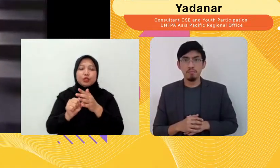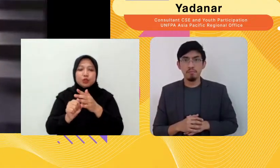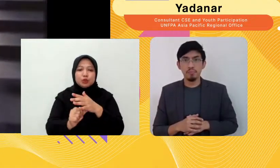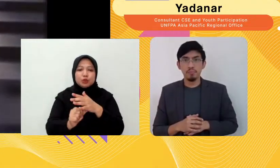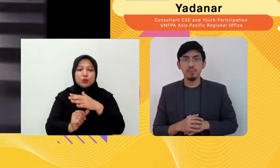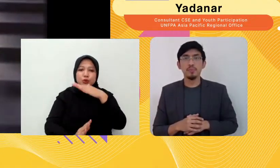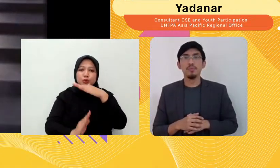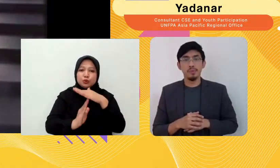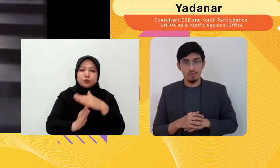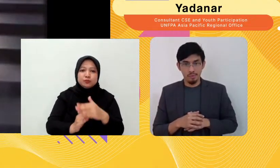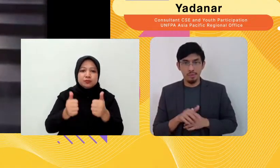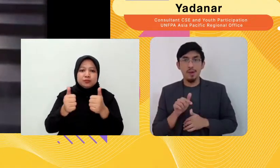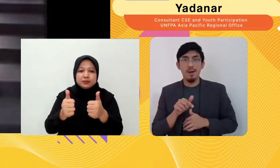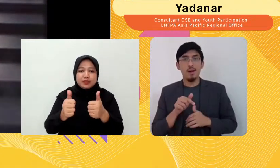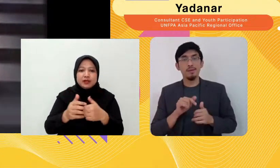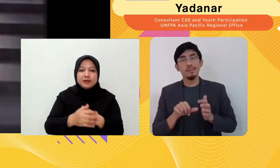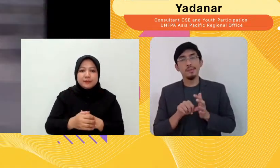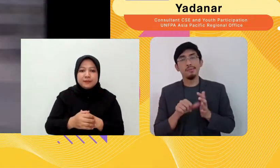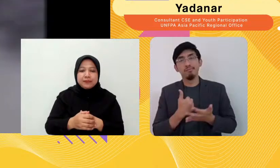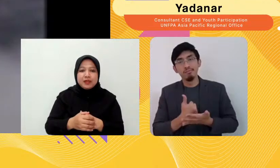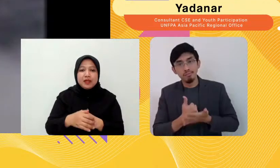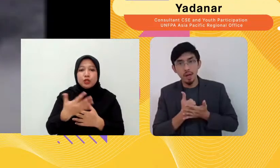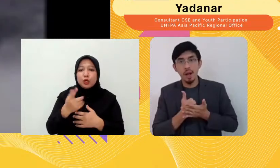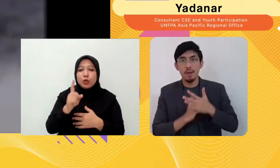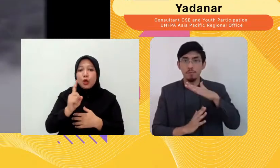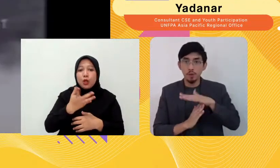condoms. Always.